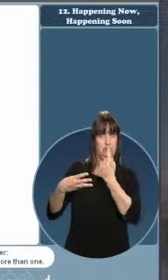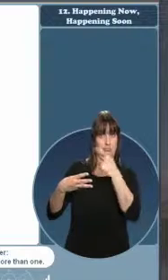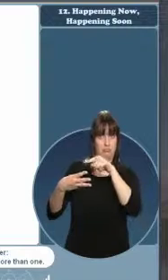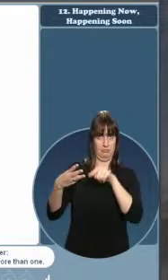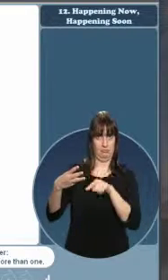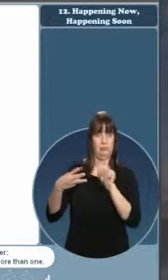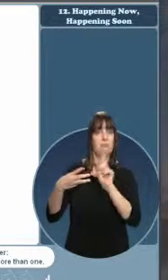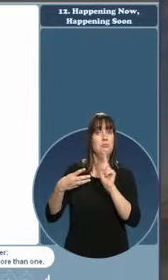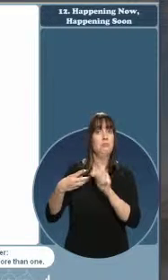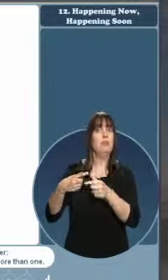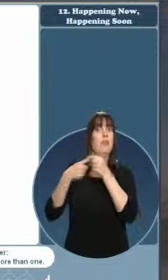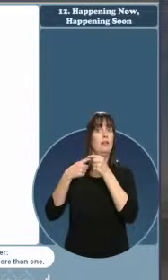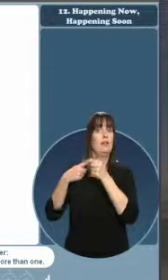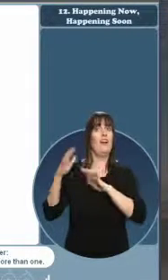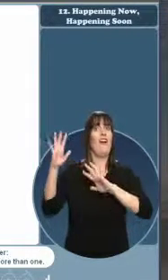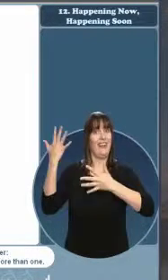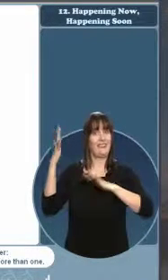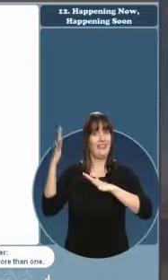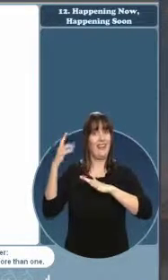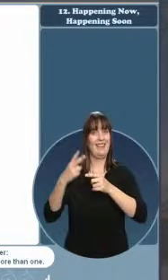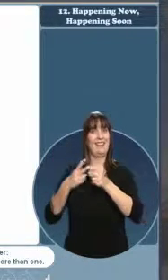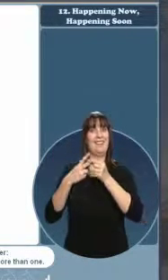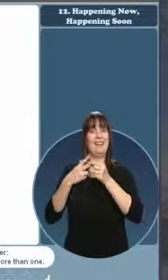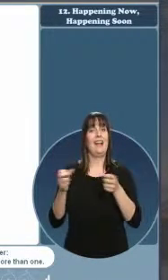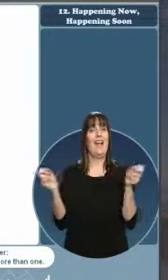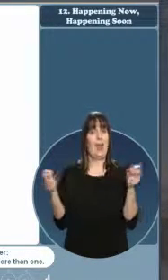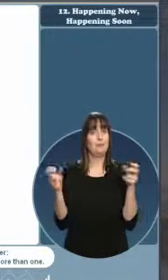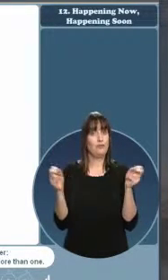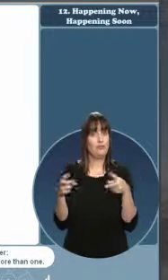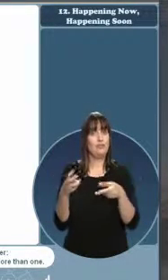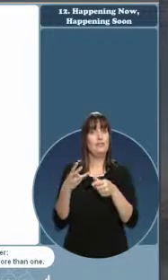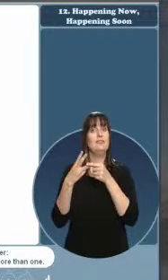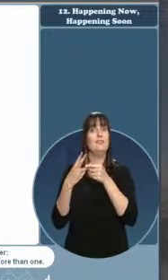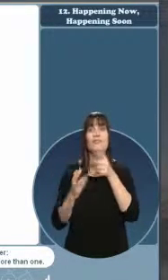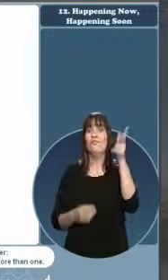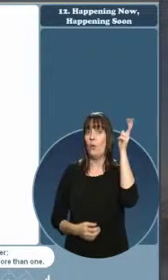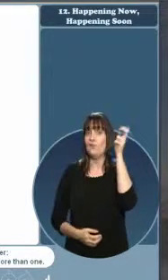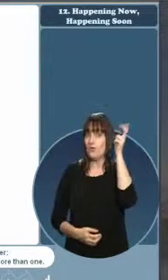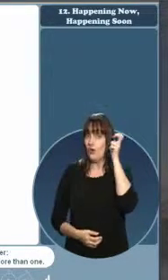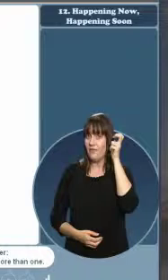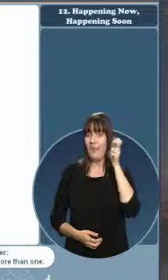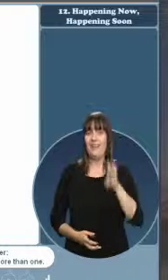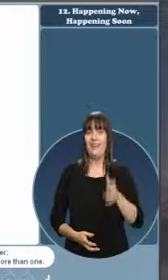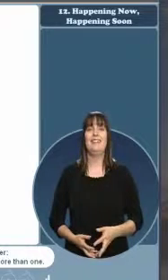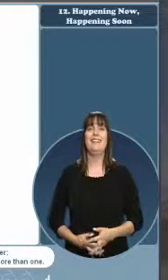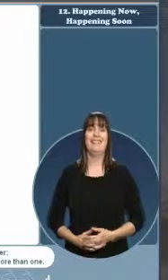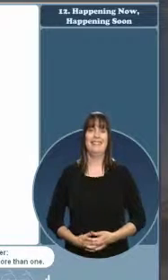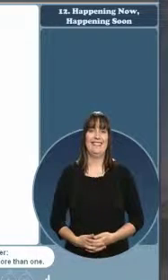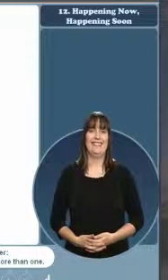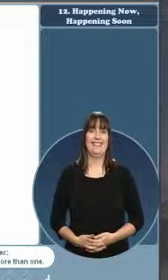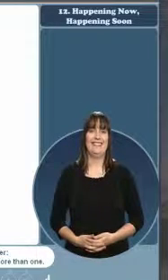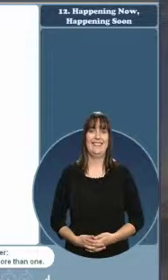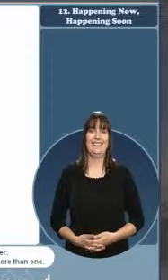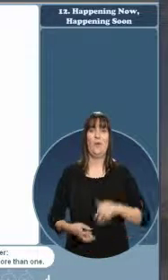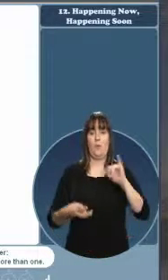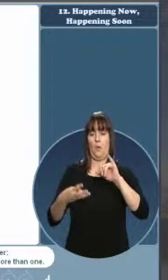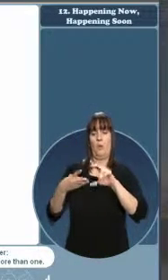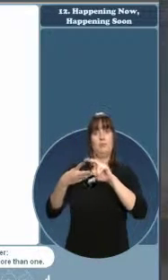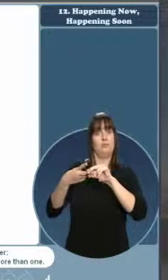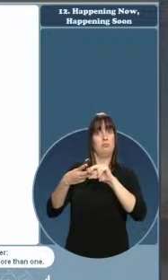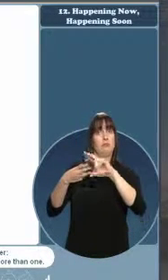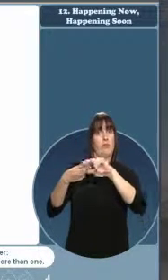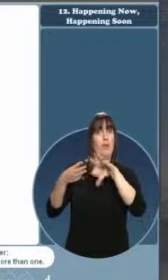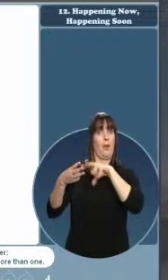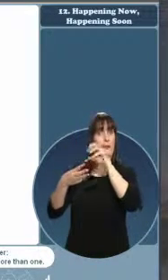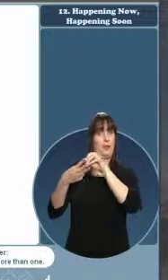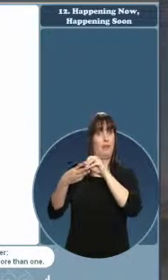Select the type of instruction you prefer from these options: Auslan, Captions, and VoiceOver,